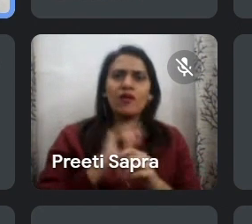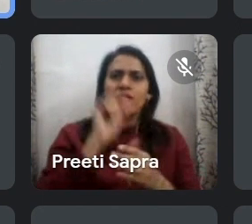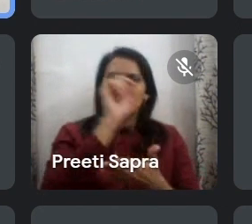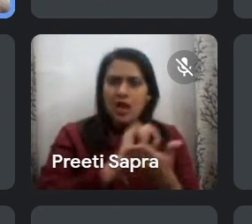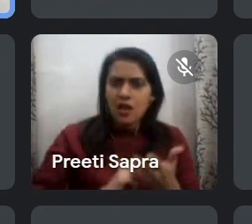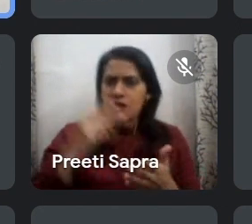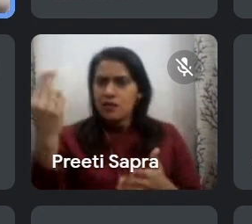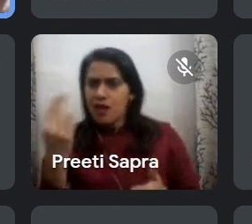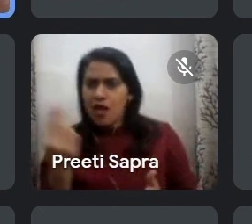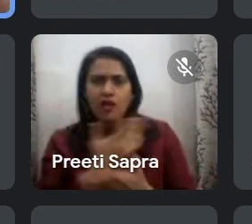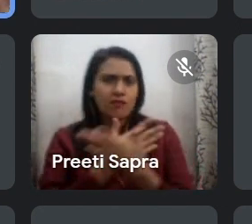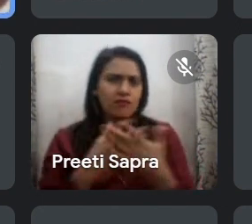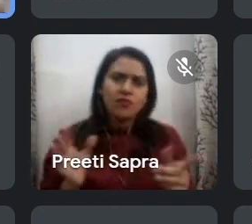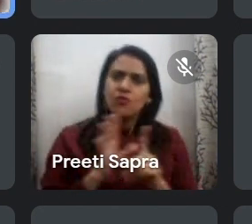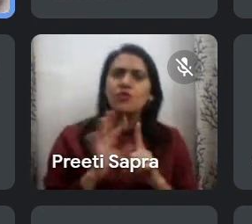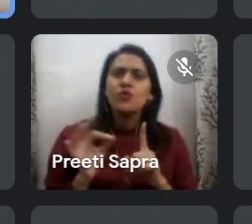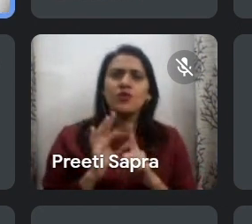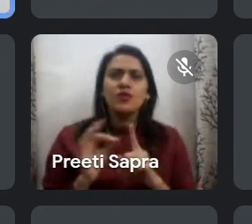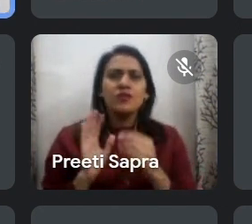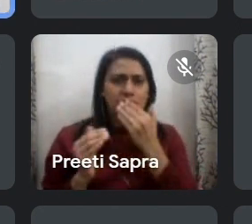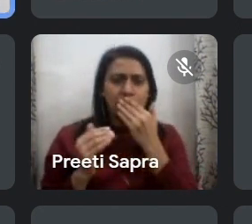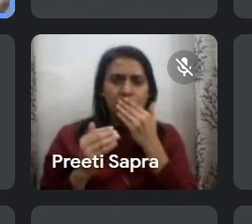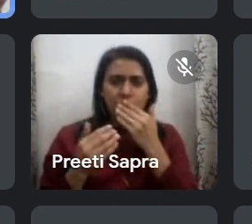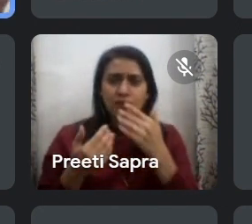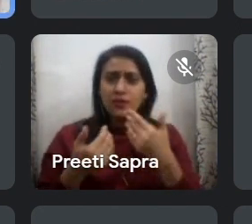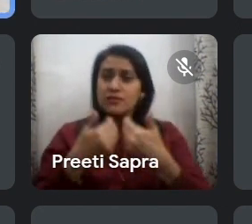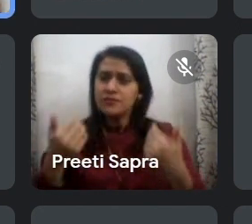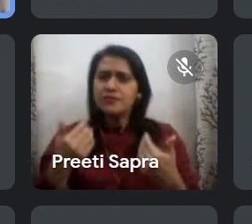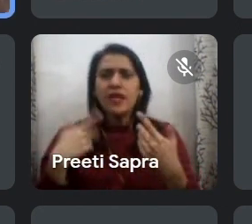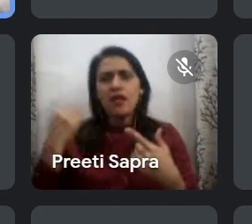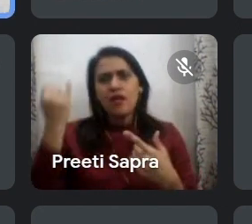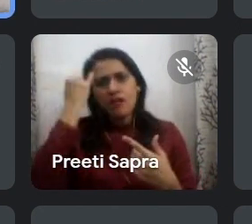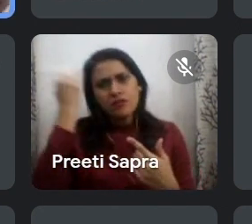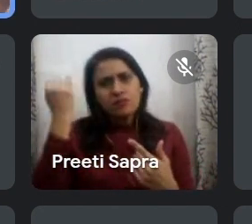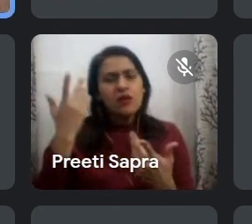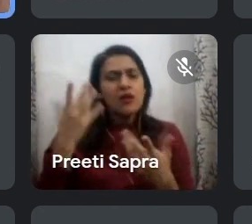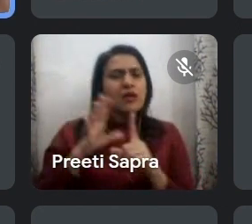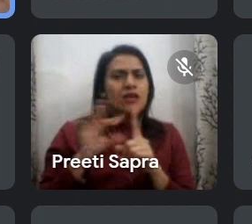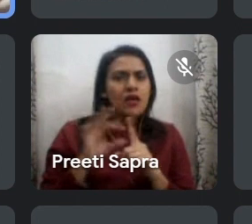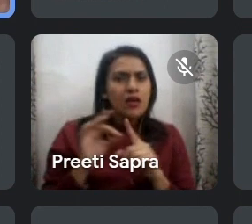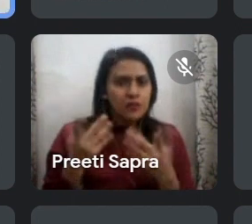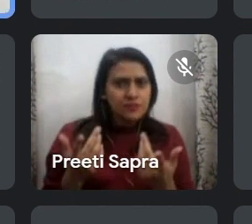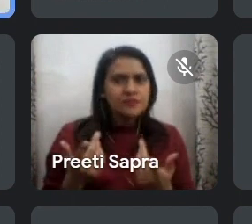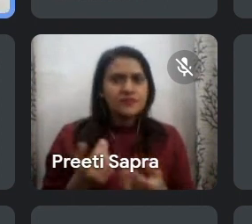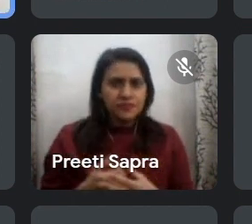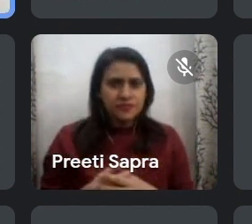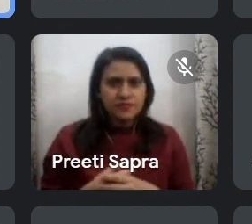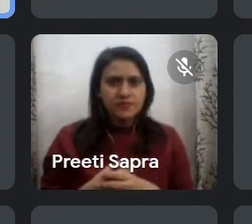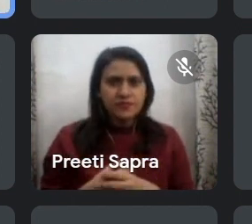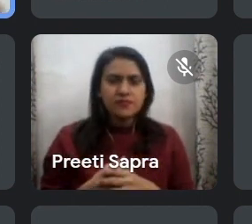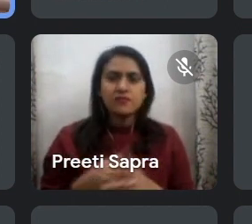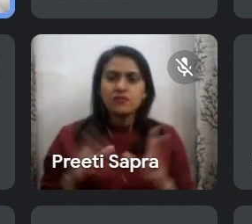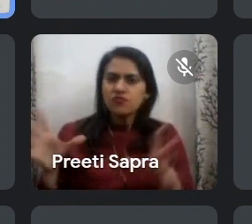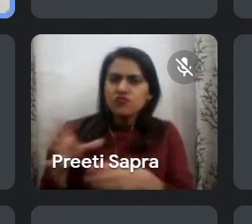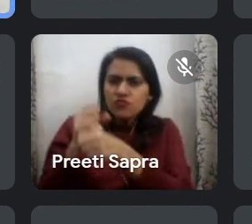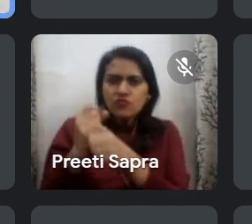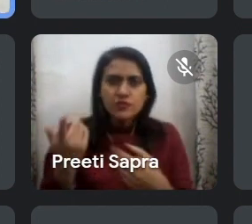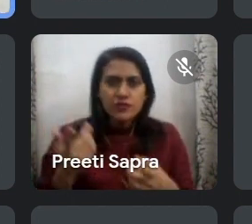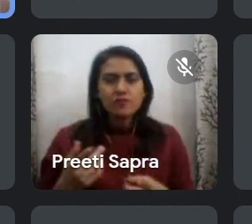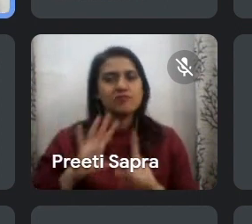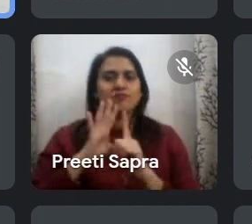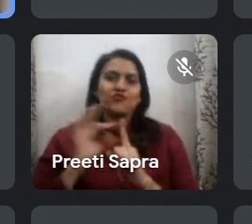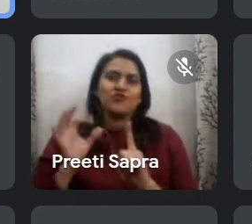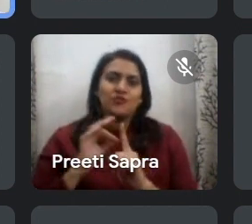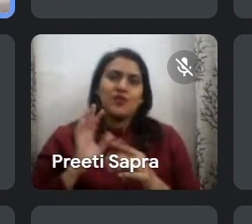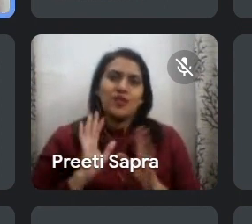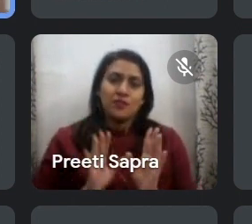diagrams, this and that, and I have to like separate a lot of ideas that are hard to come by, hard to summarize. So now